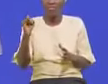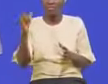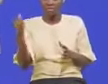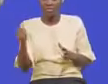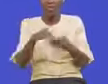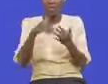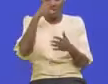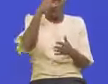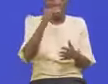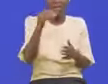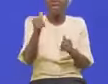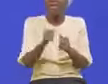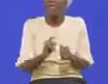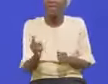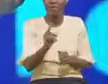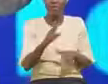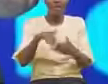amewo katã,